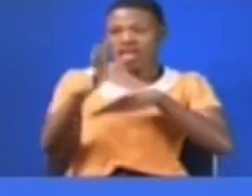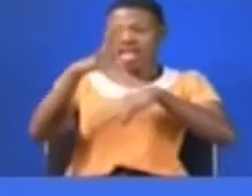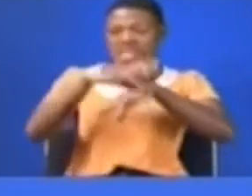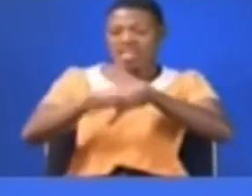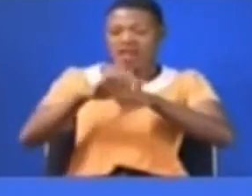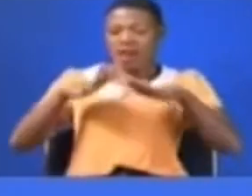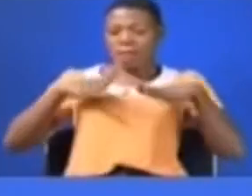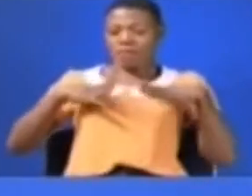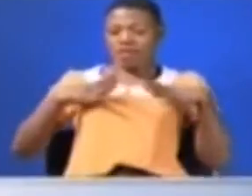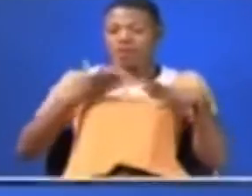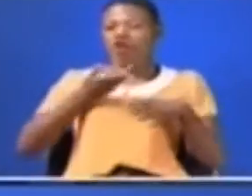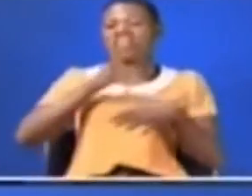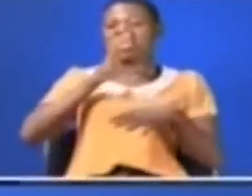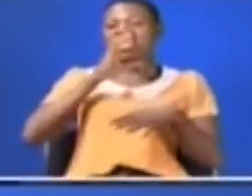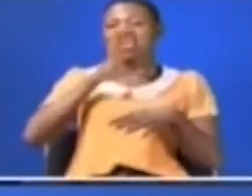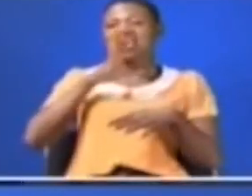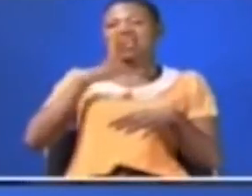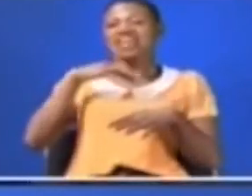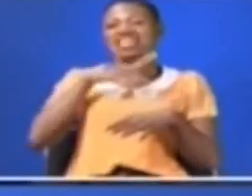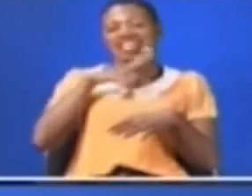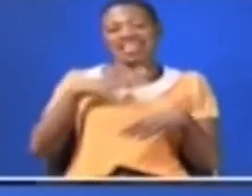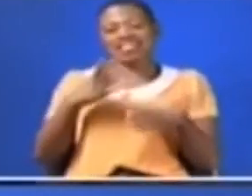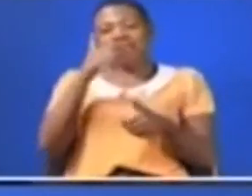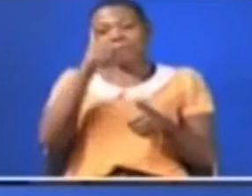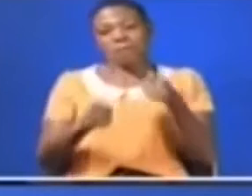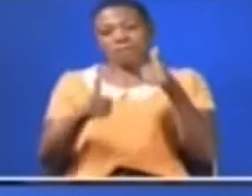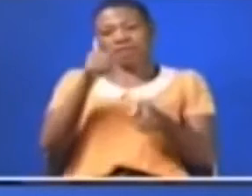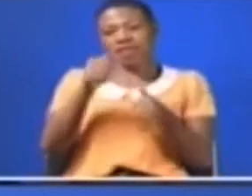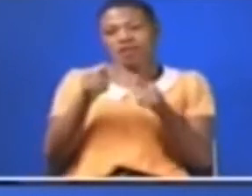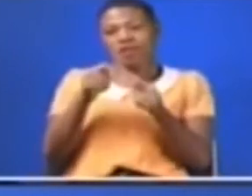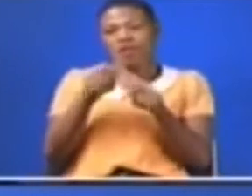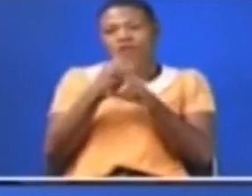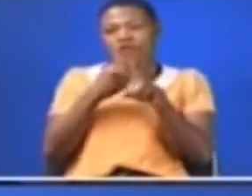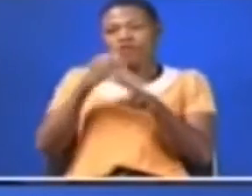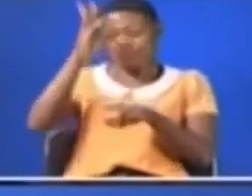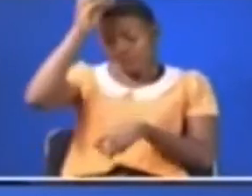taken contaminated milk from Ararwit village,